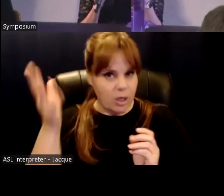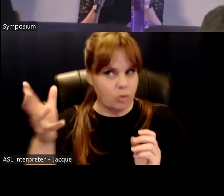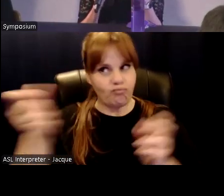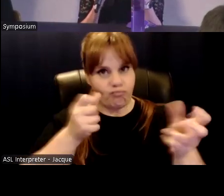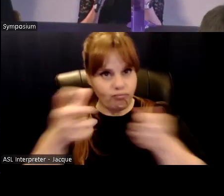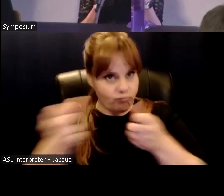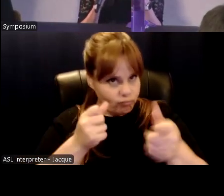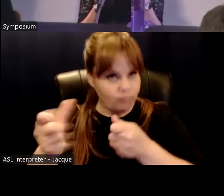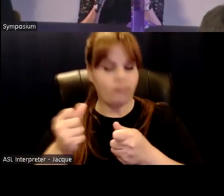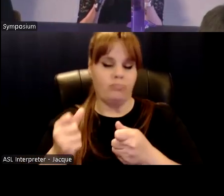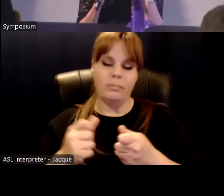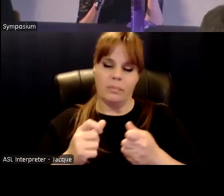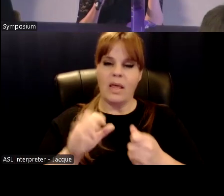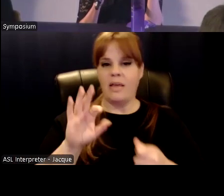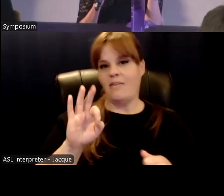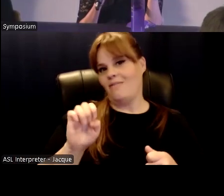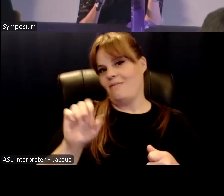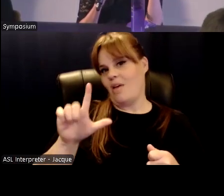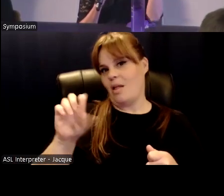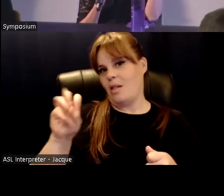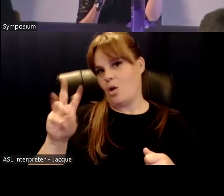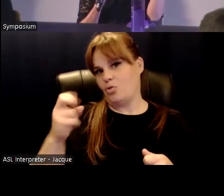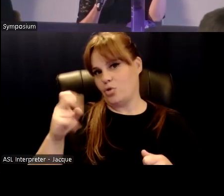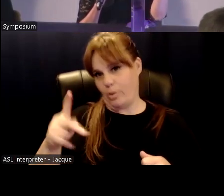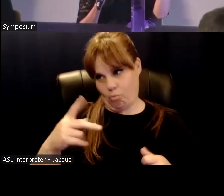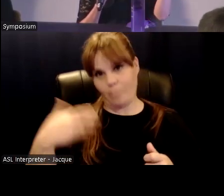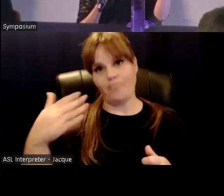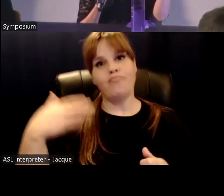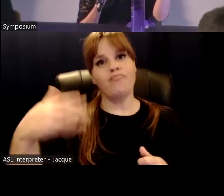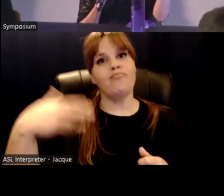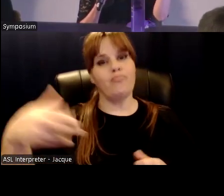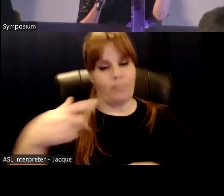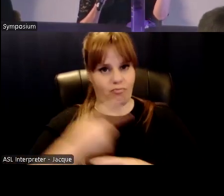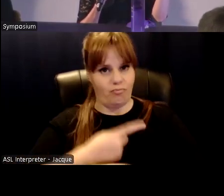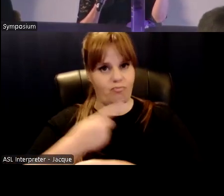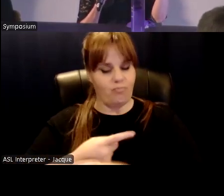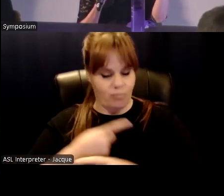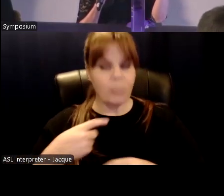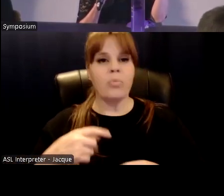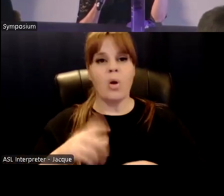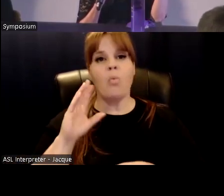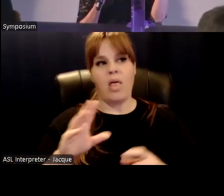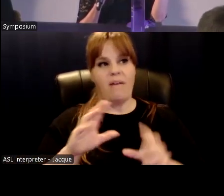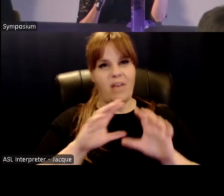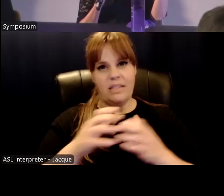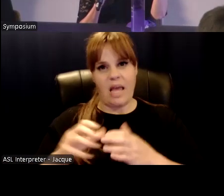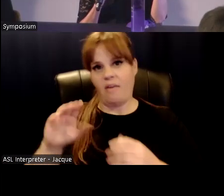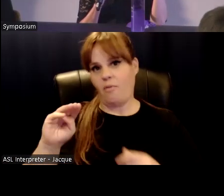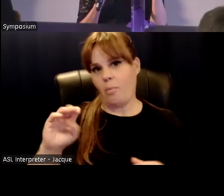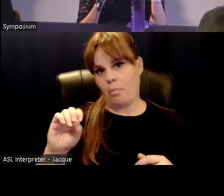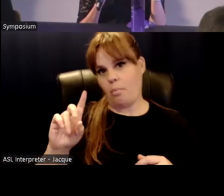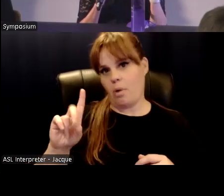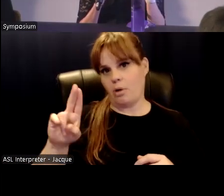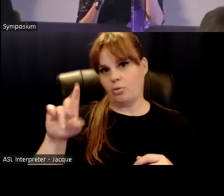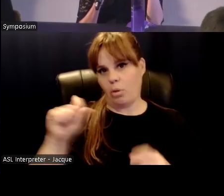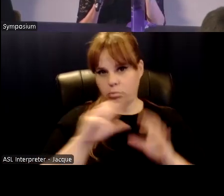the fellowship will run regularly. It will have a set of modules, 6 to 8 modules that will happen